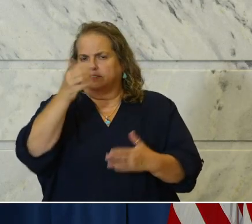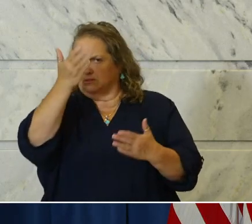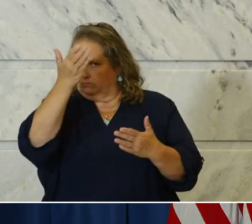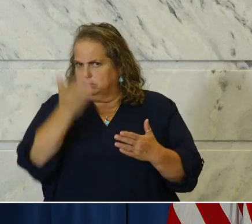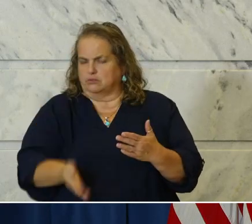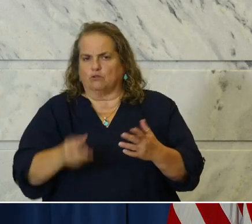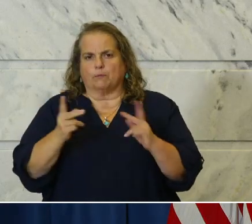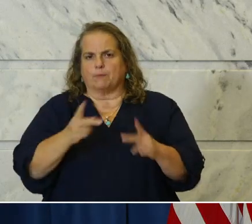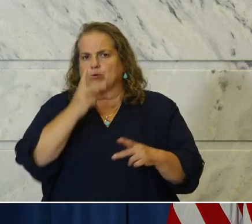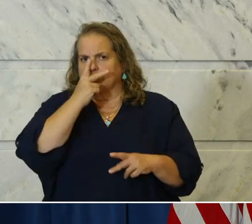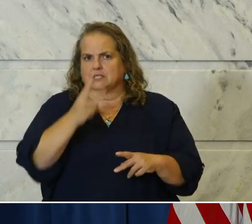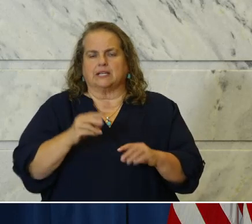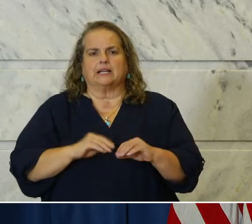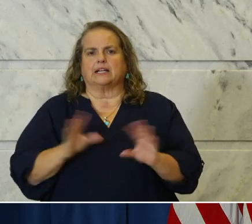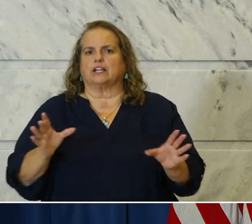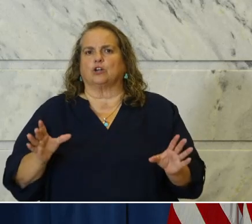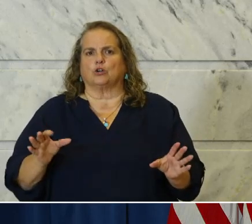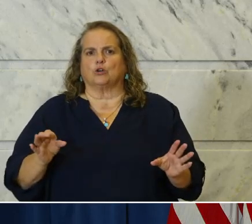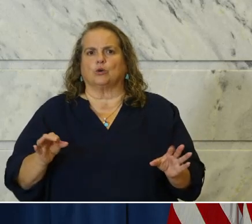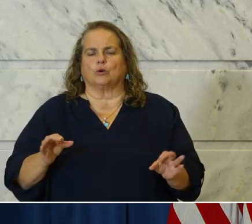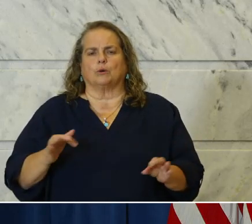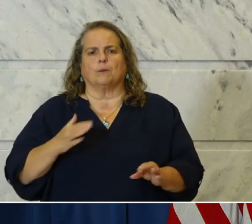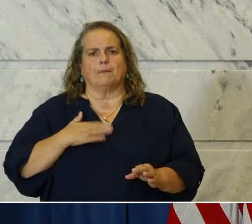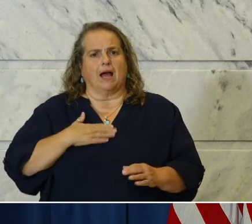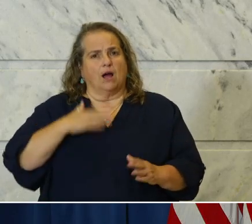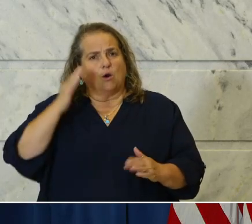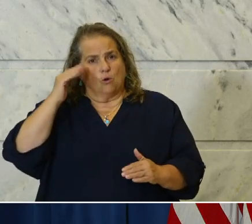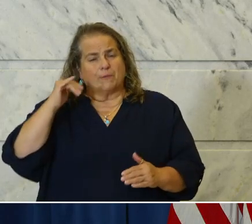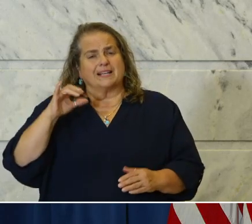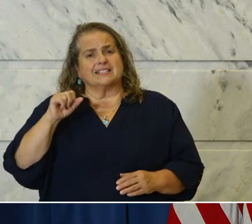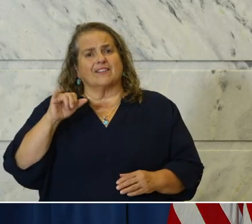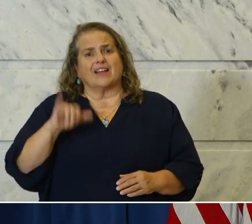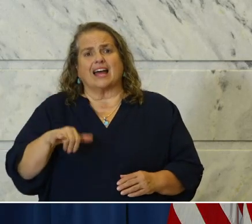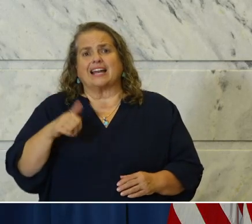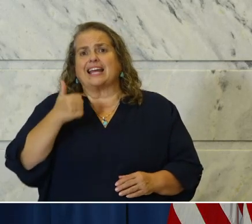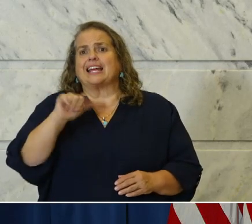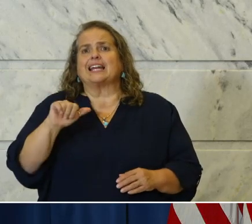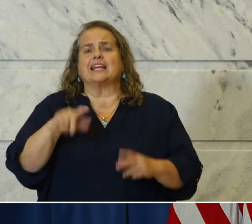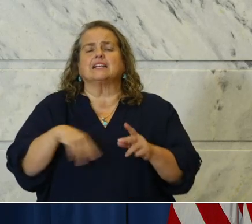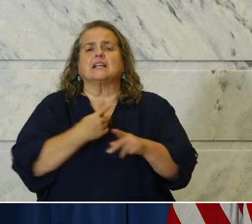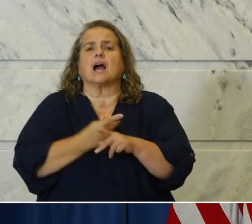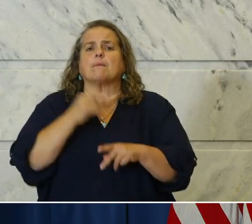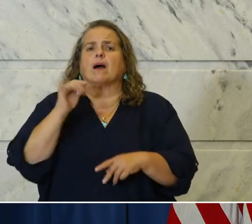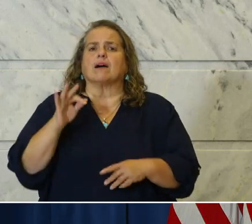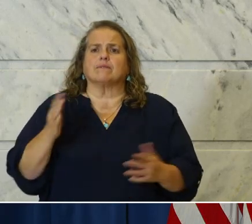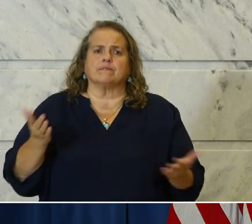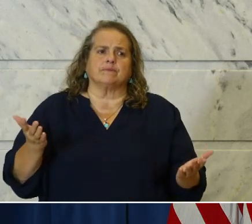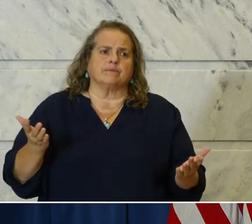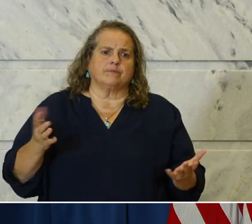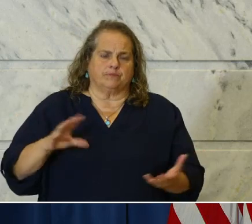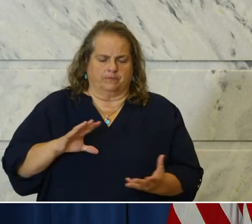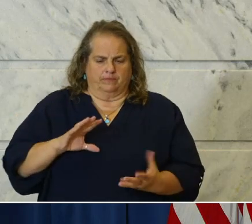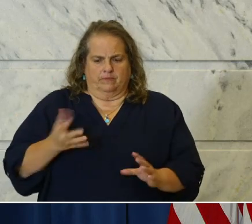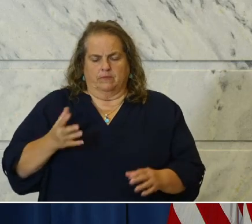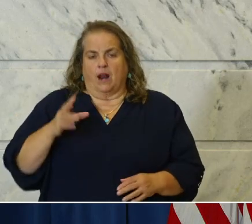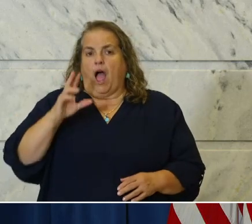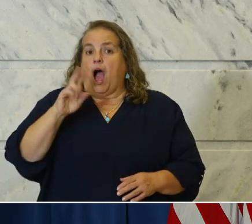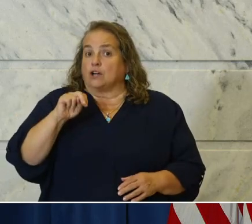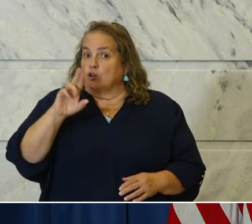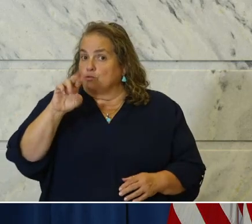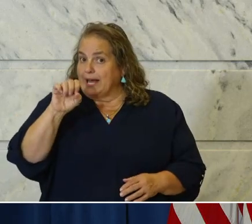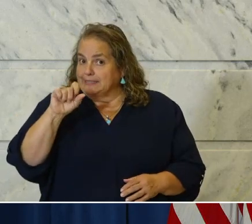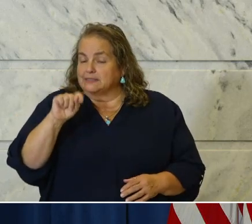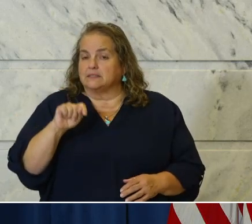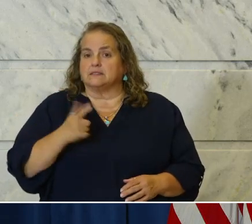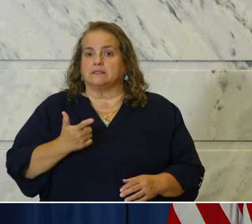out there. My hope is that any type of, and we call it unrest, but any type of demonstration is